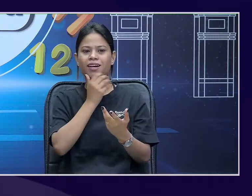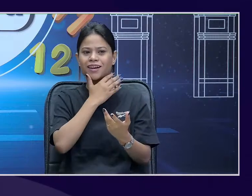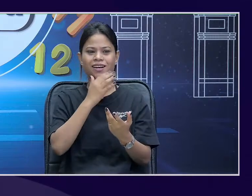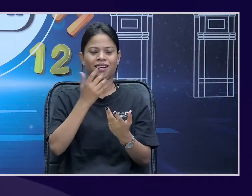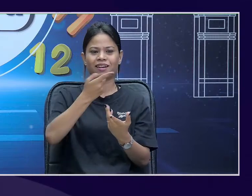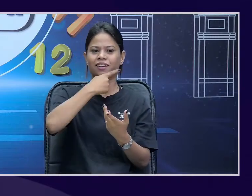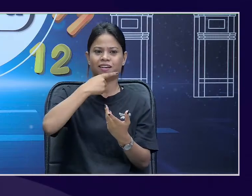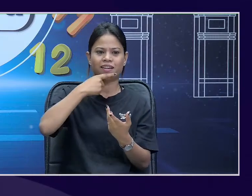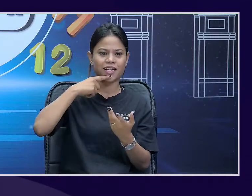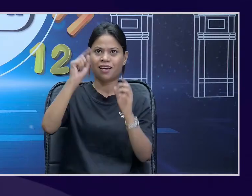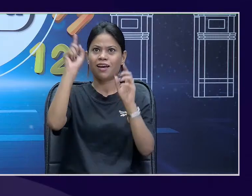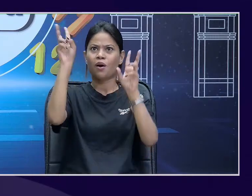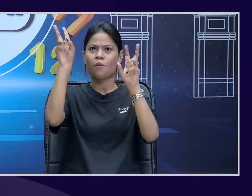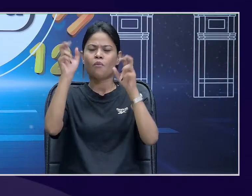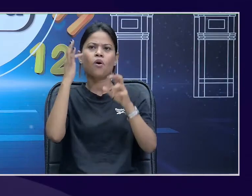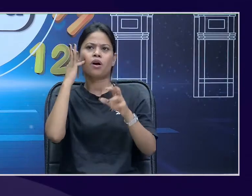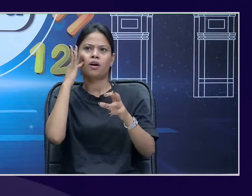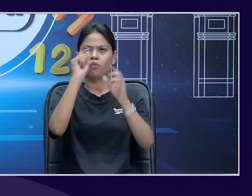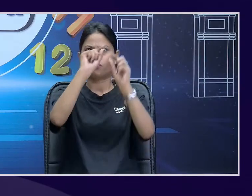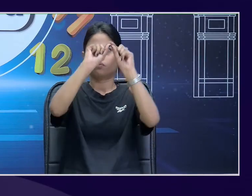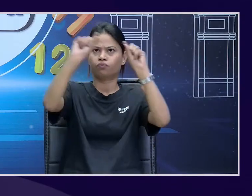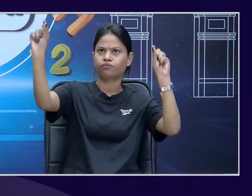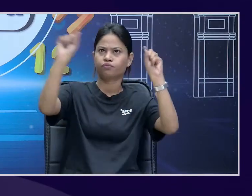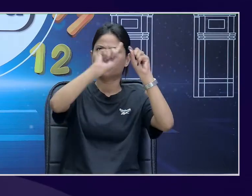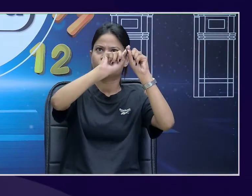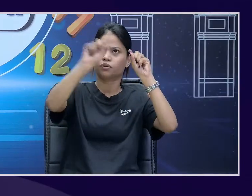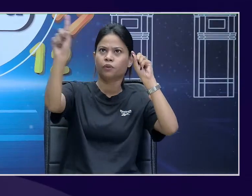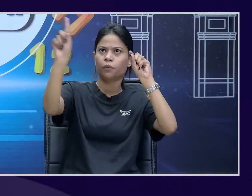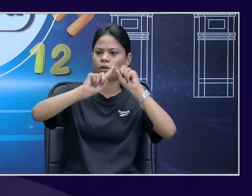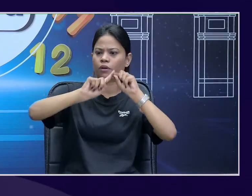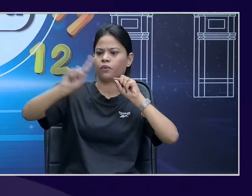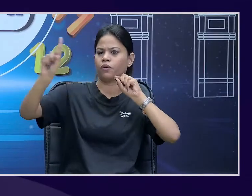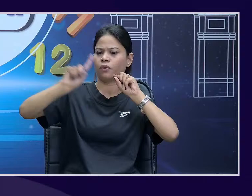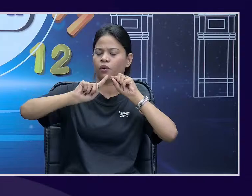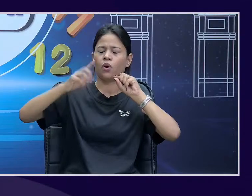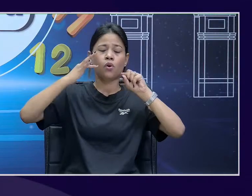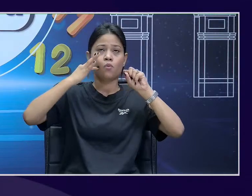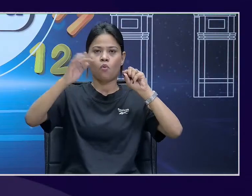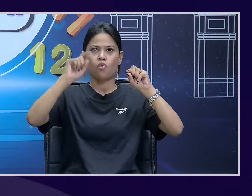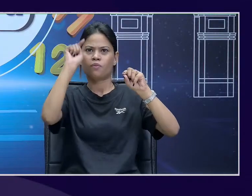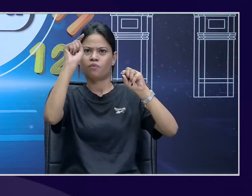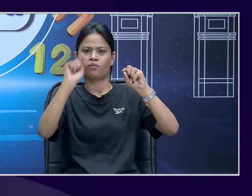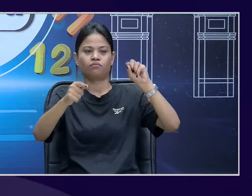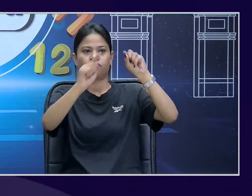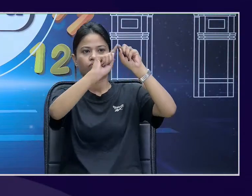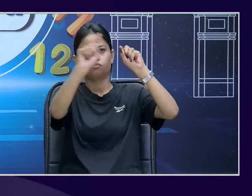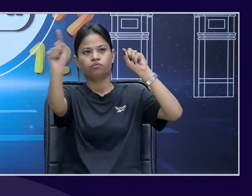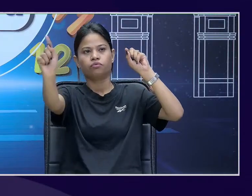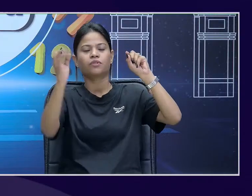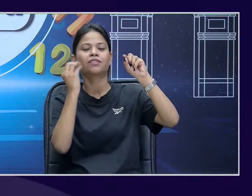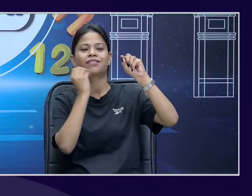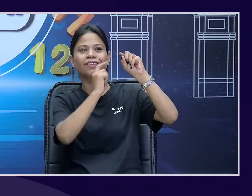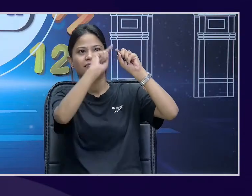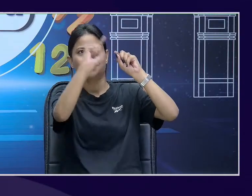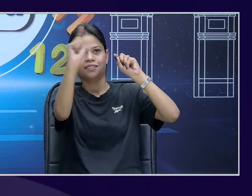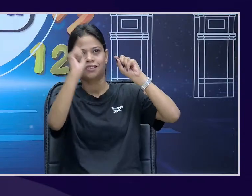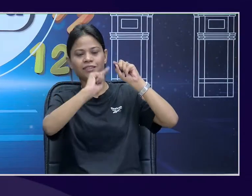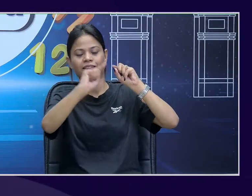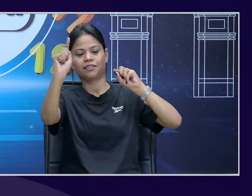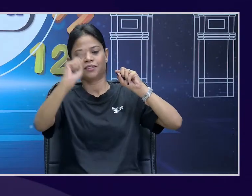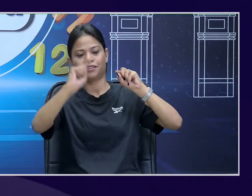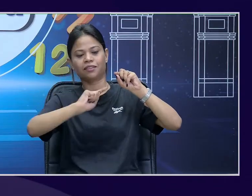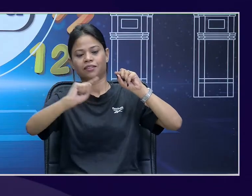the important point. Then we can give, as you have already included here, modified homework. And